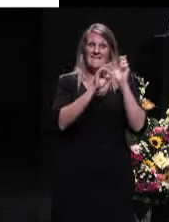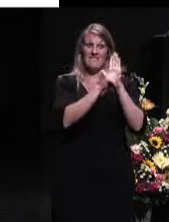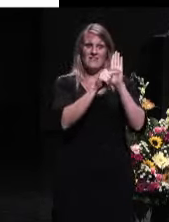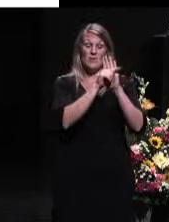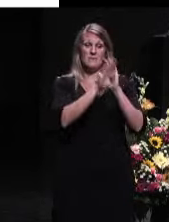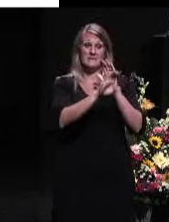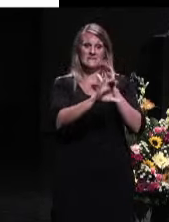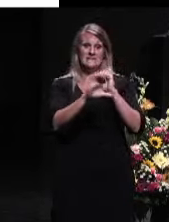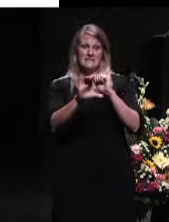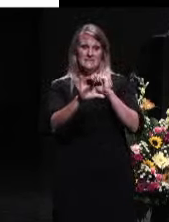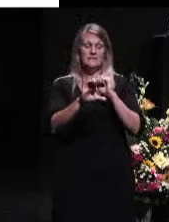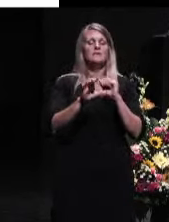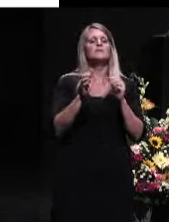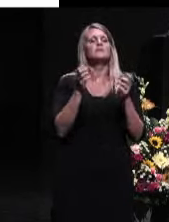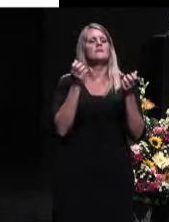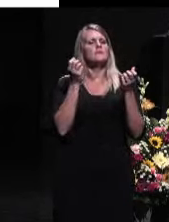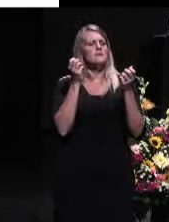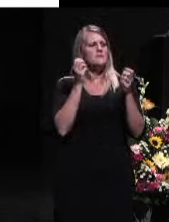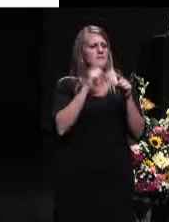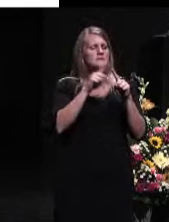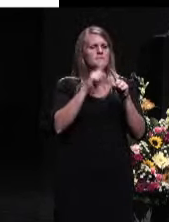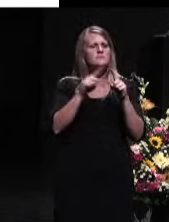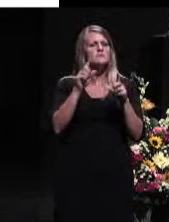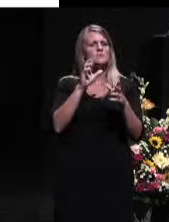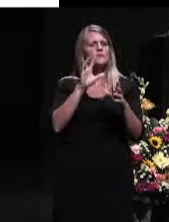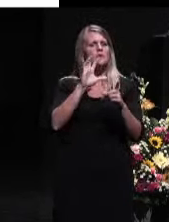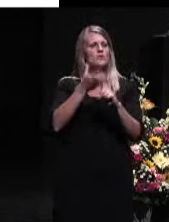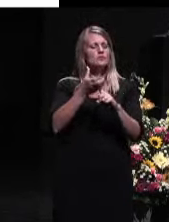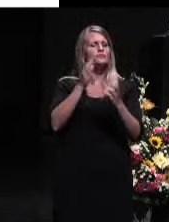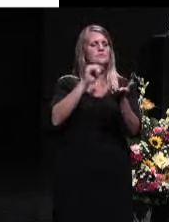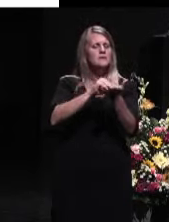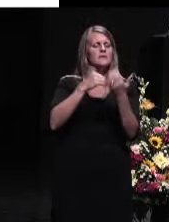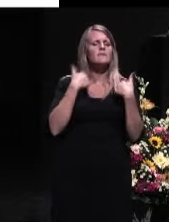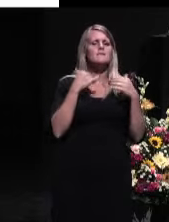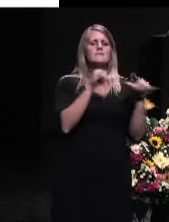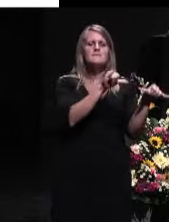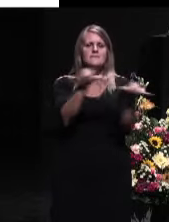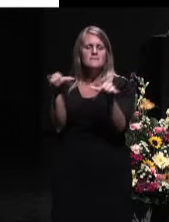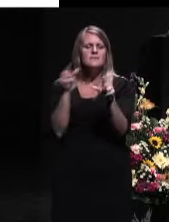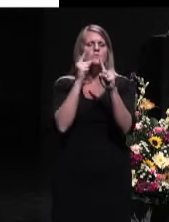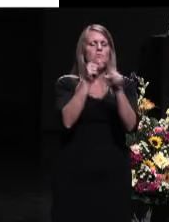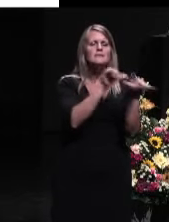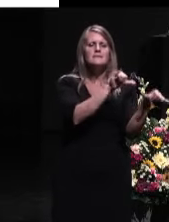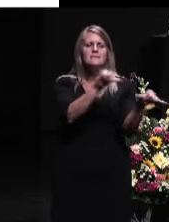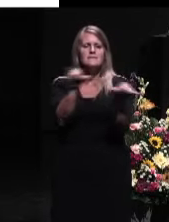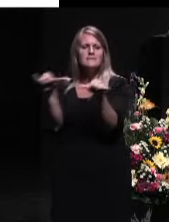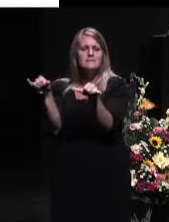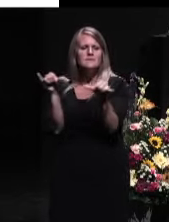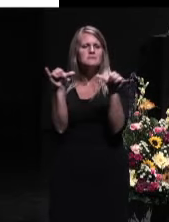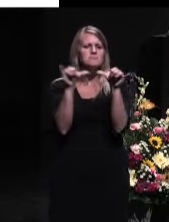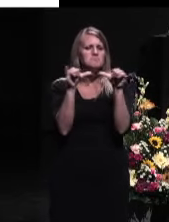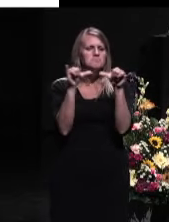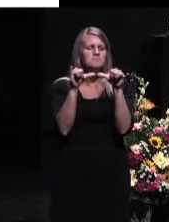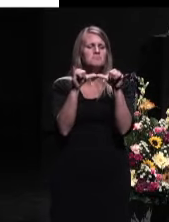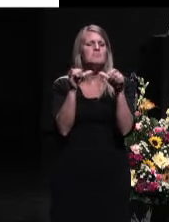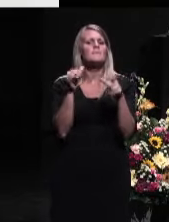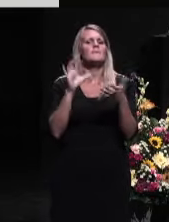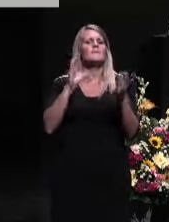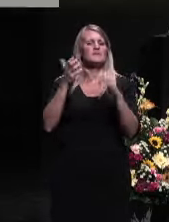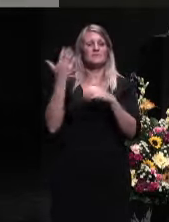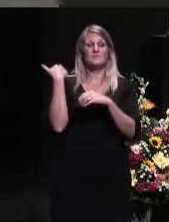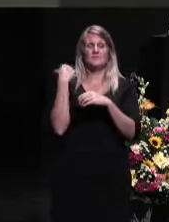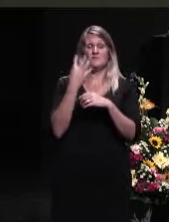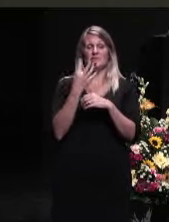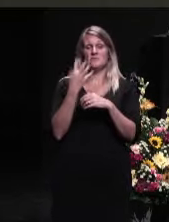our multicultural centers with common goals, common metrics, and a common type of support. as opposed to 4 and 5 years ago, where the